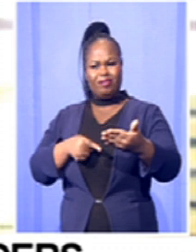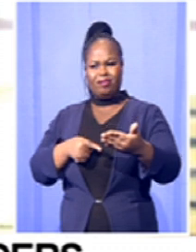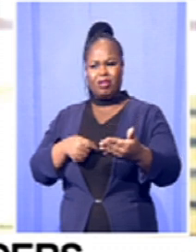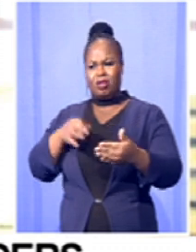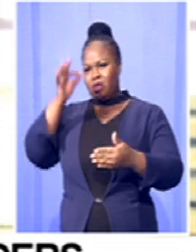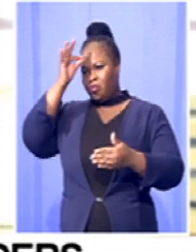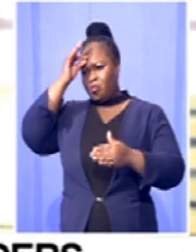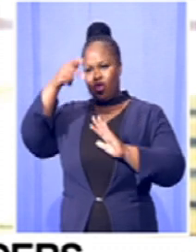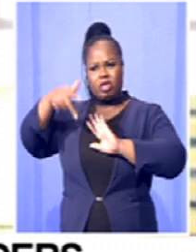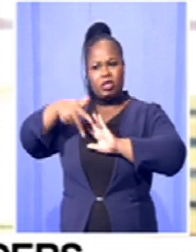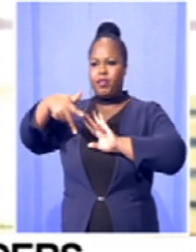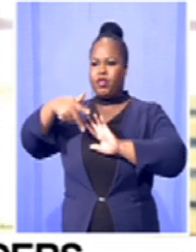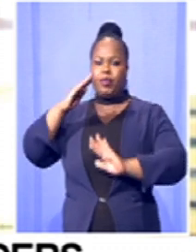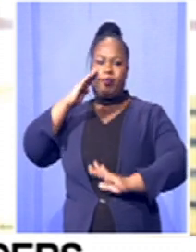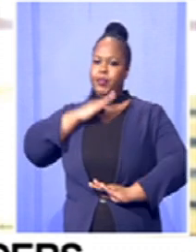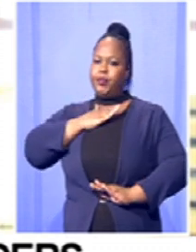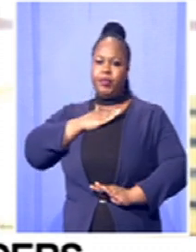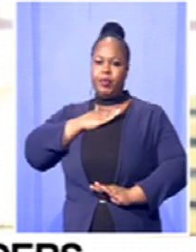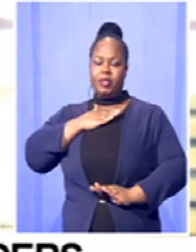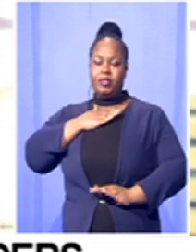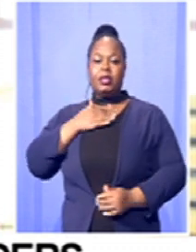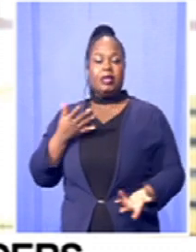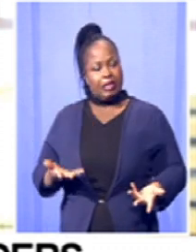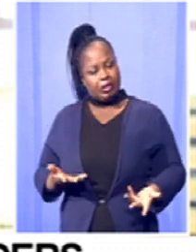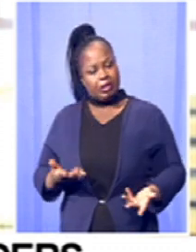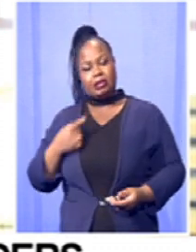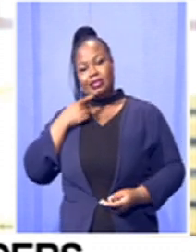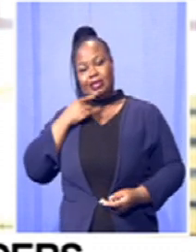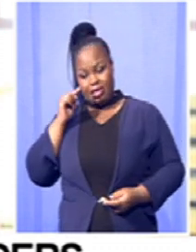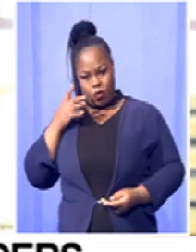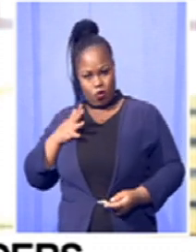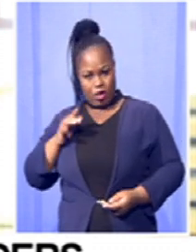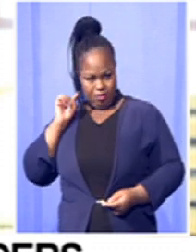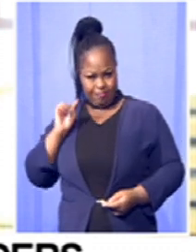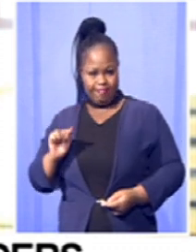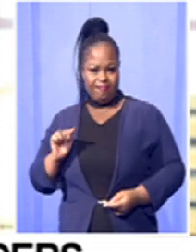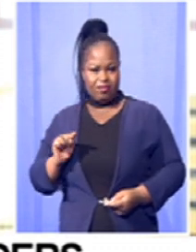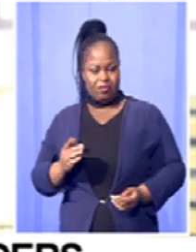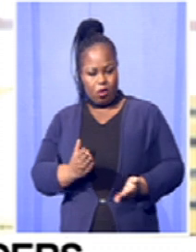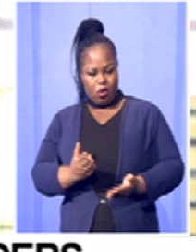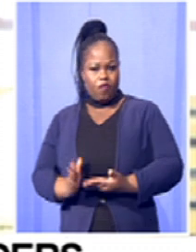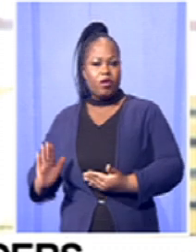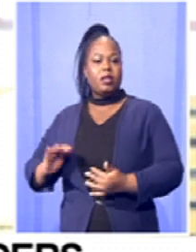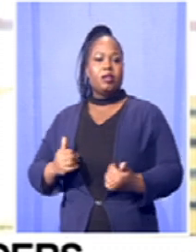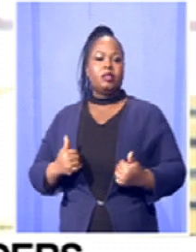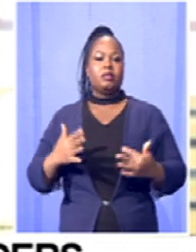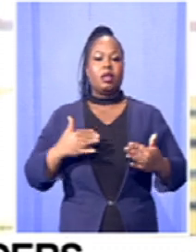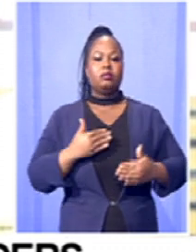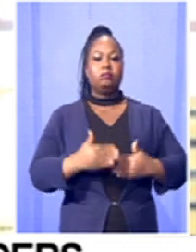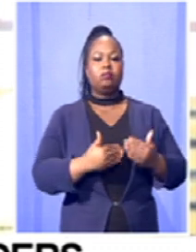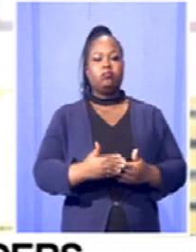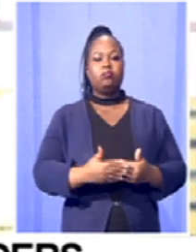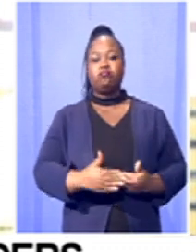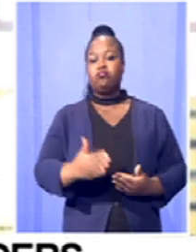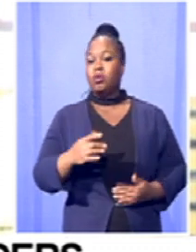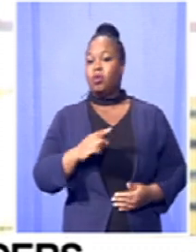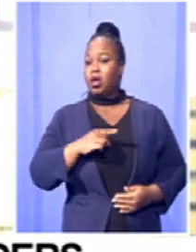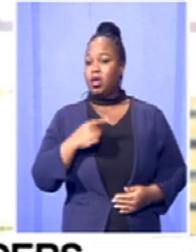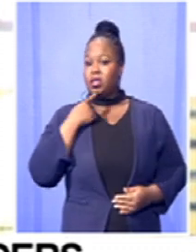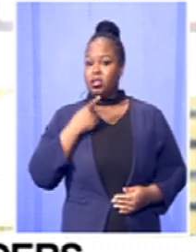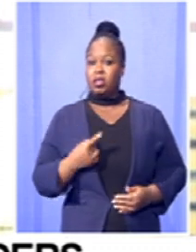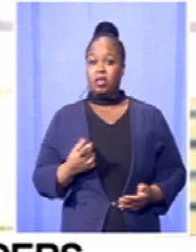was not legally sought. So they want to get that one away so that they can start. They did say that they do not